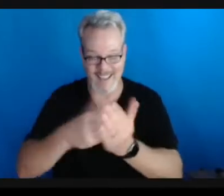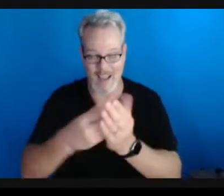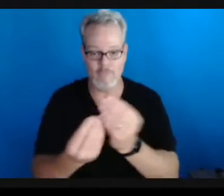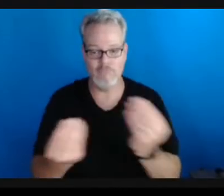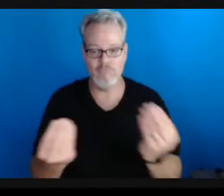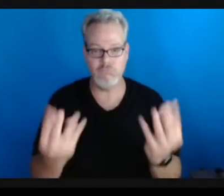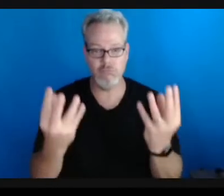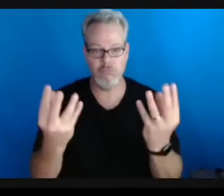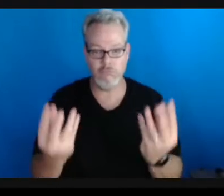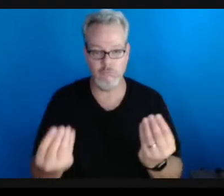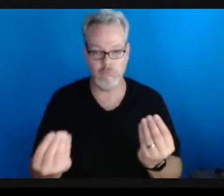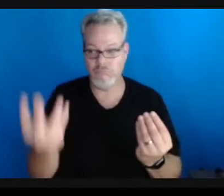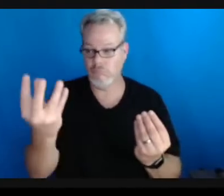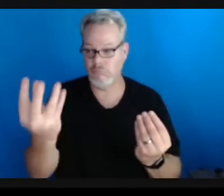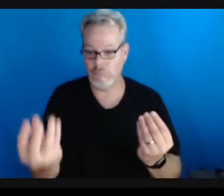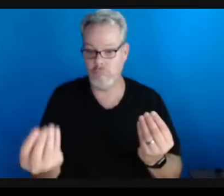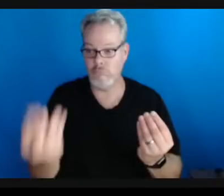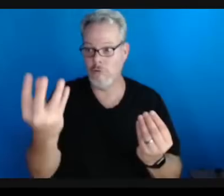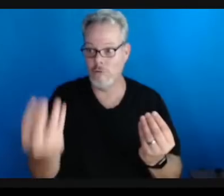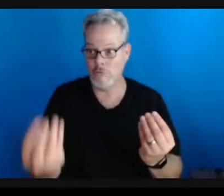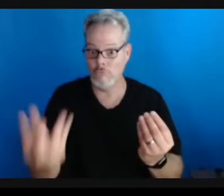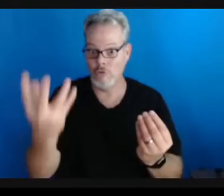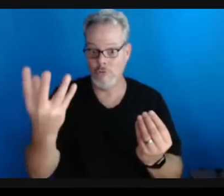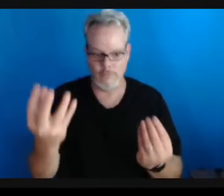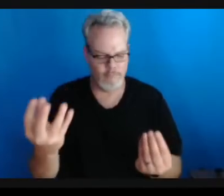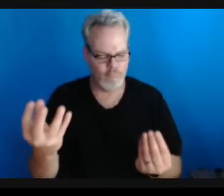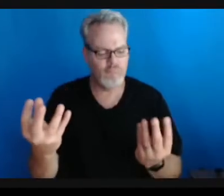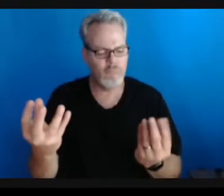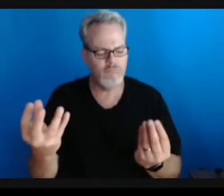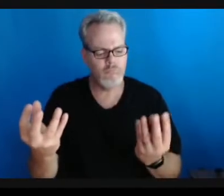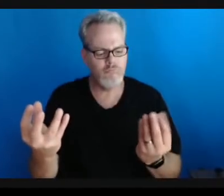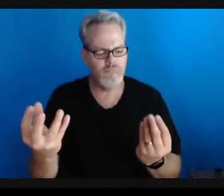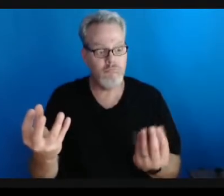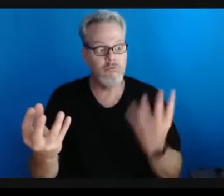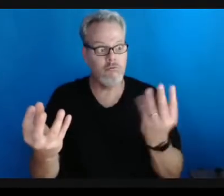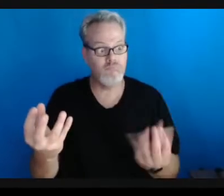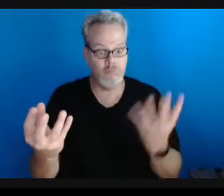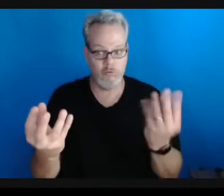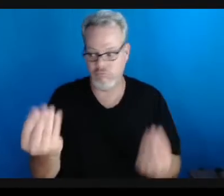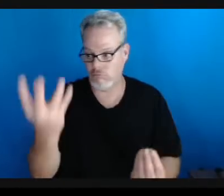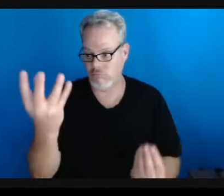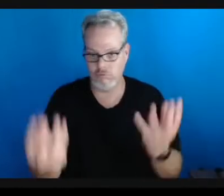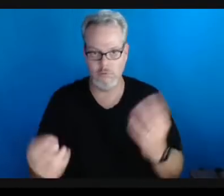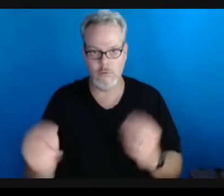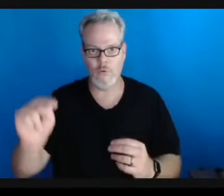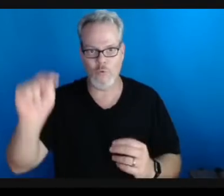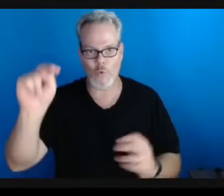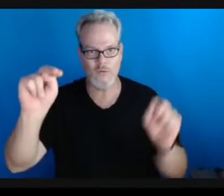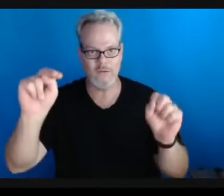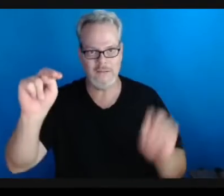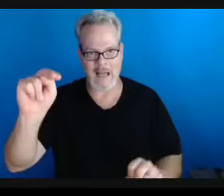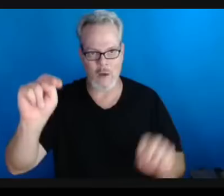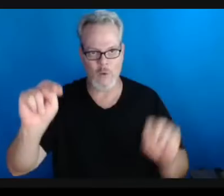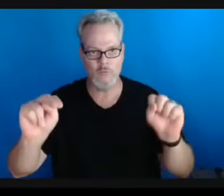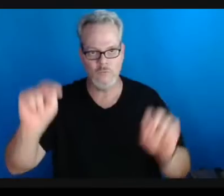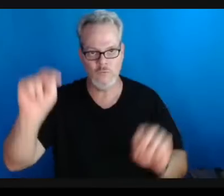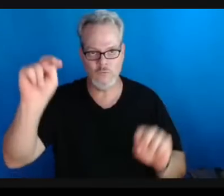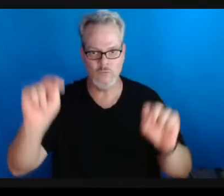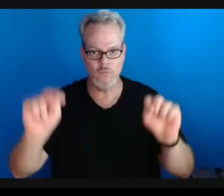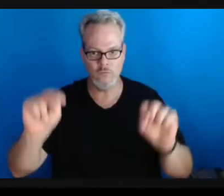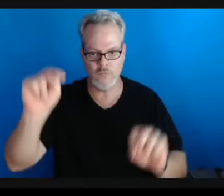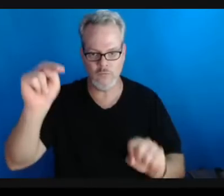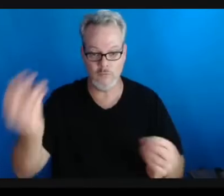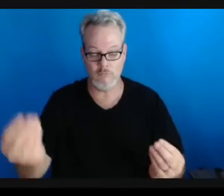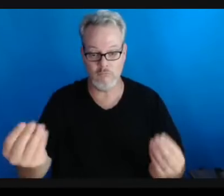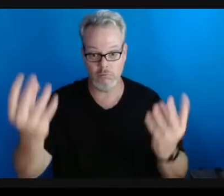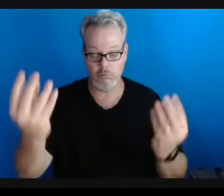where it starts overflowing. South vent puts out that tongue as well. There's those pistoning cycles before the high fountaining phase comes in